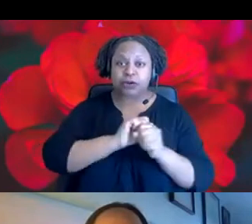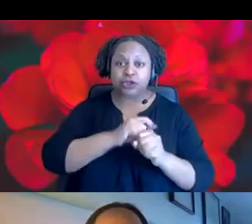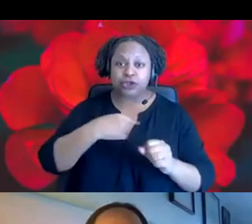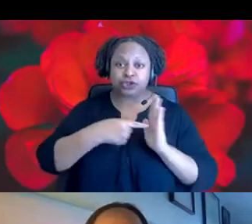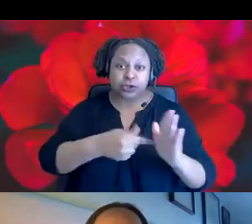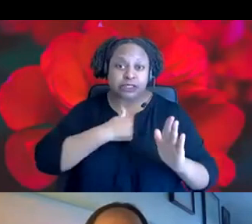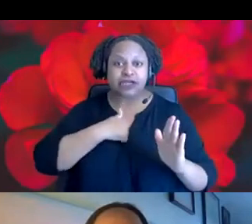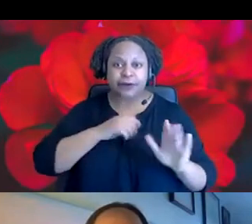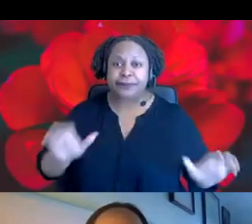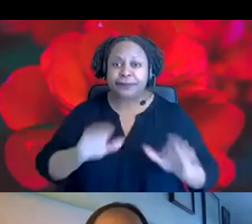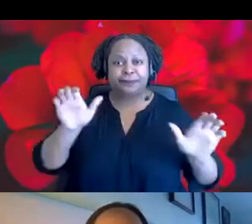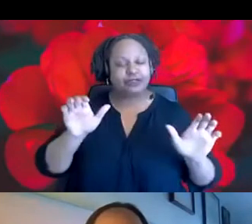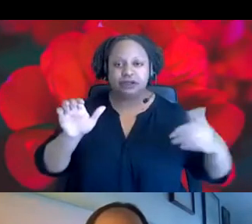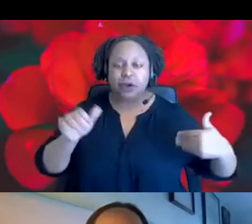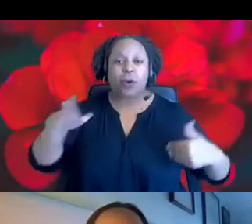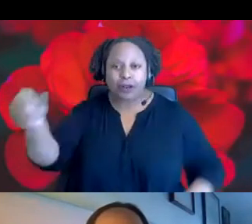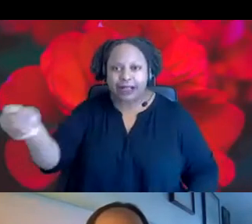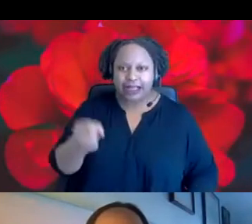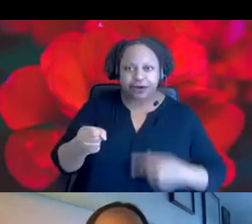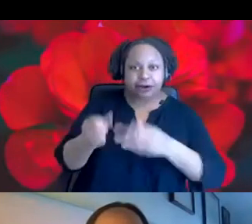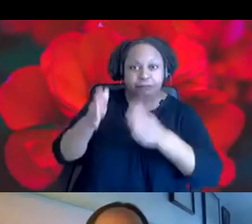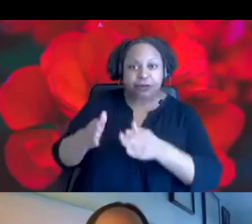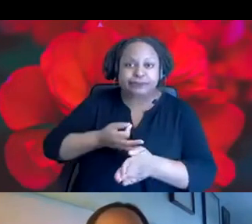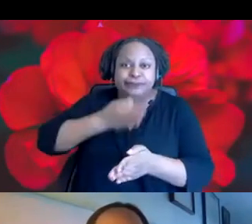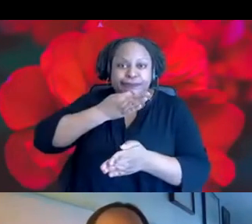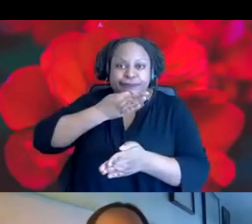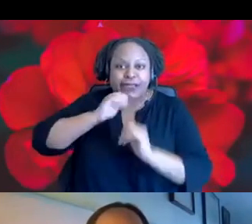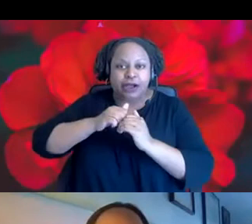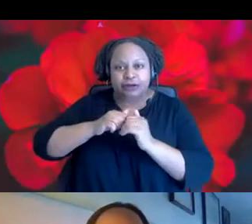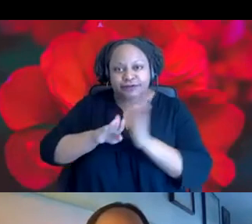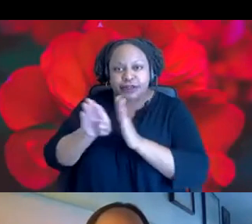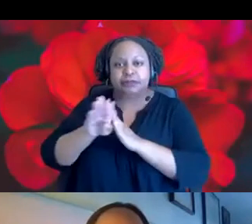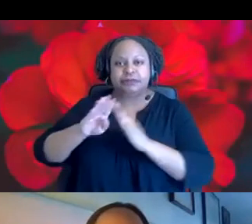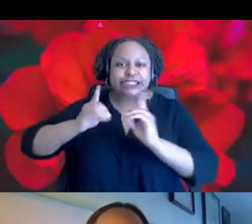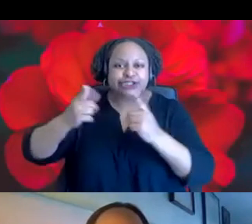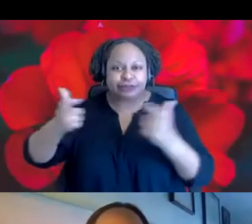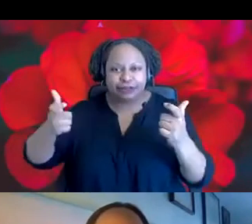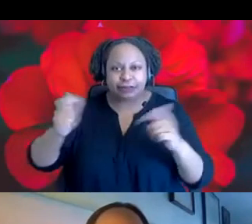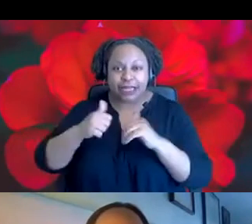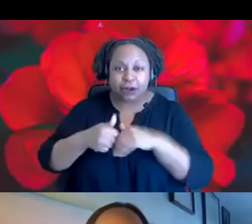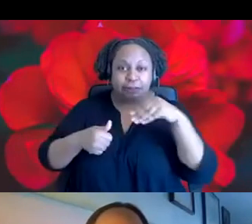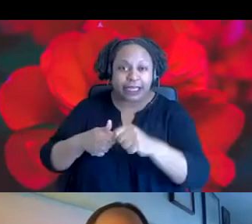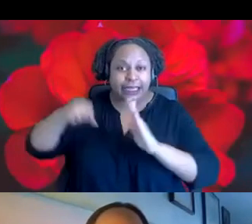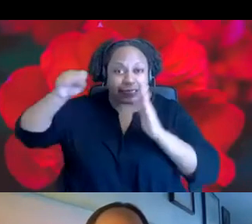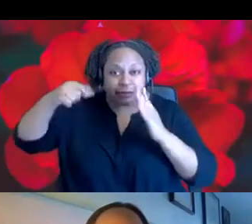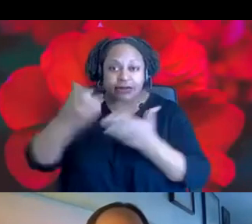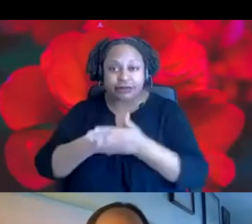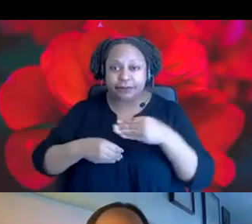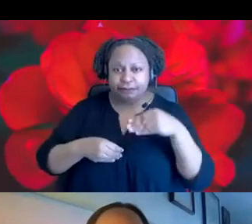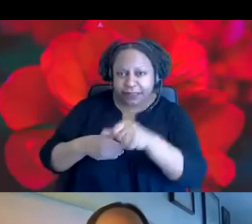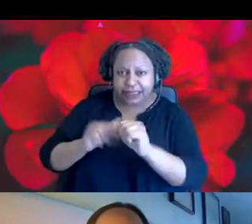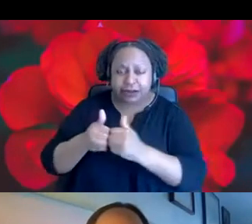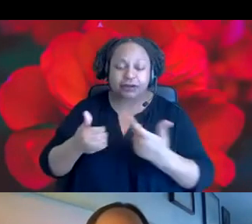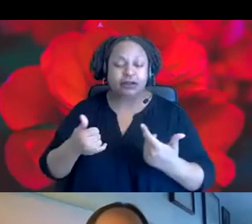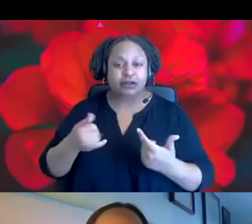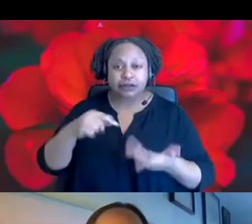or I hire someone with the expertise, but how do I pay them? And even if I were to